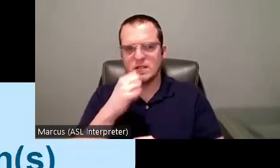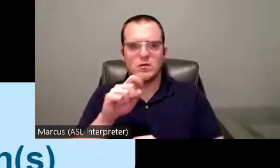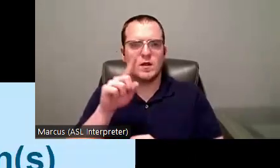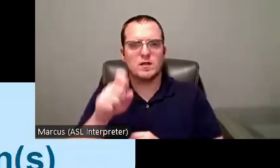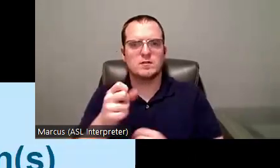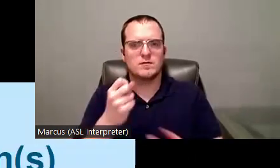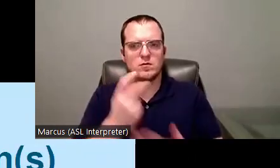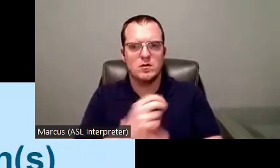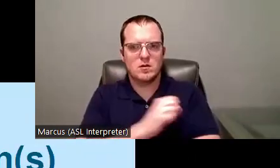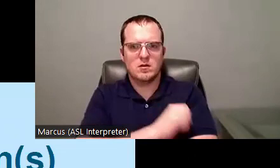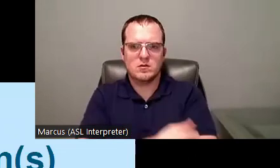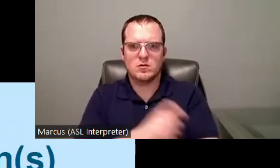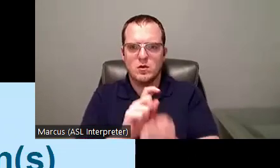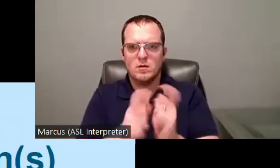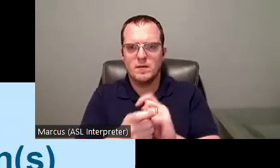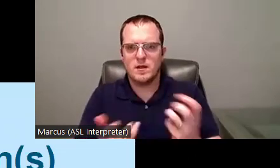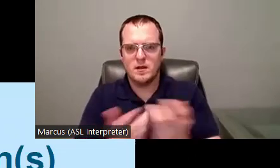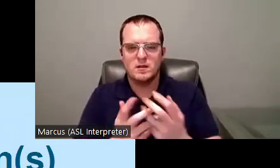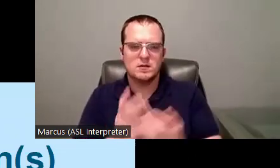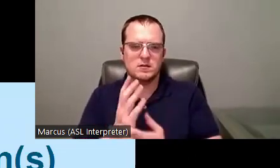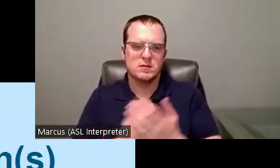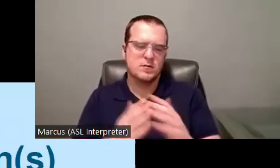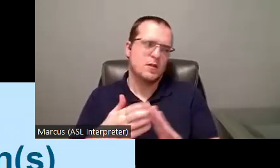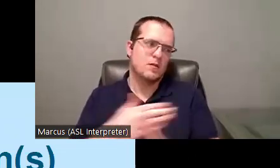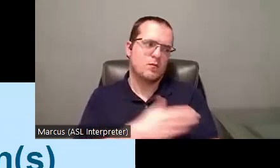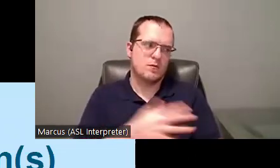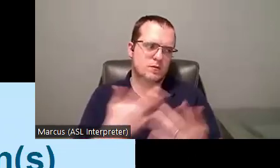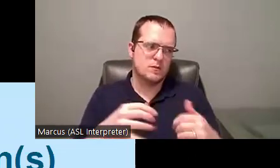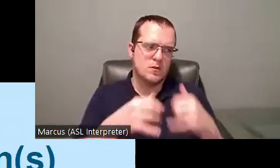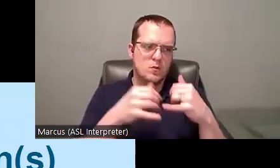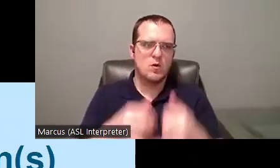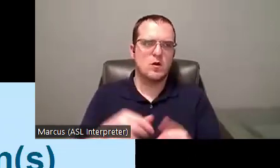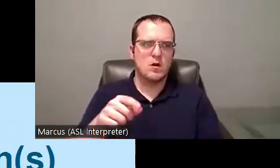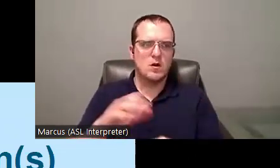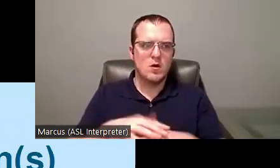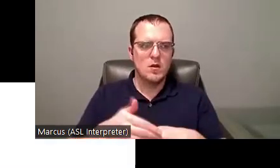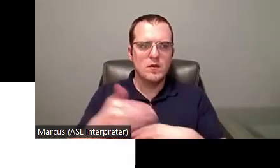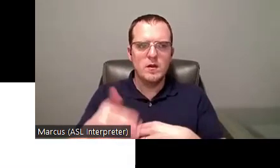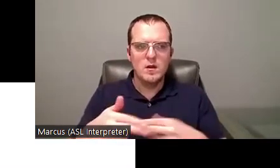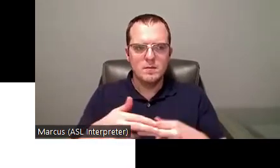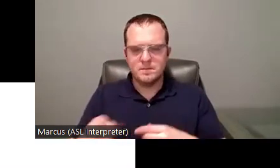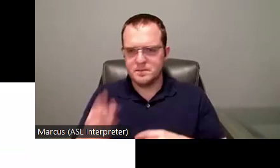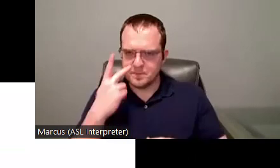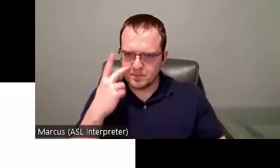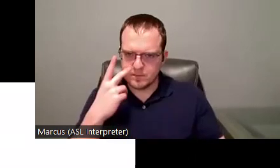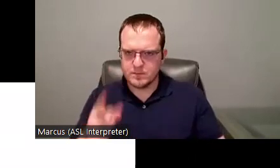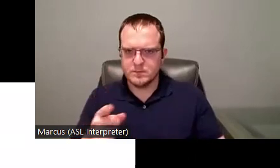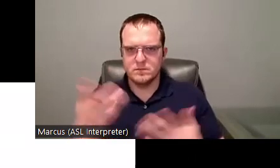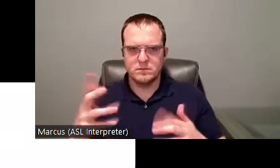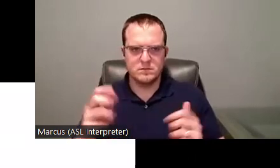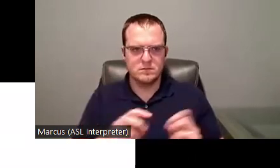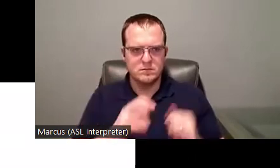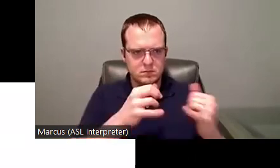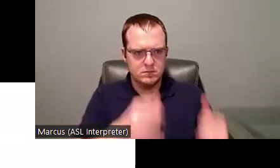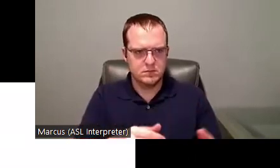authorization to amend some of the previously awarded. On the next screen, we'll show you what was awarded and what